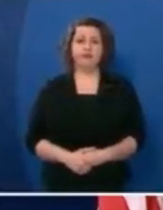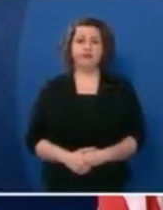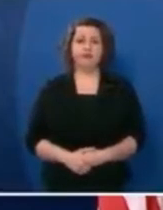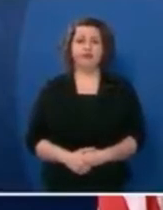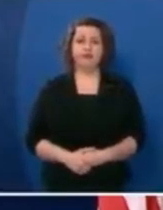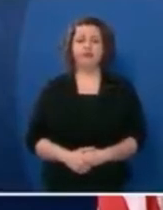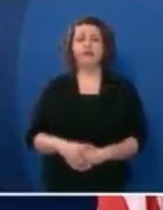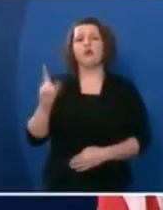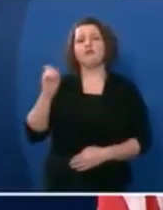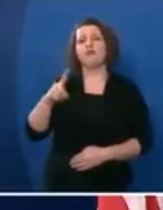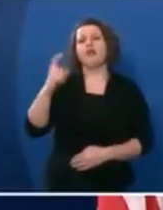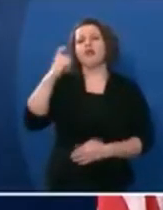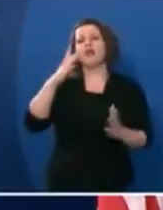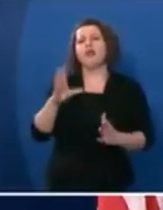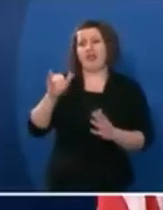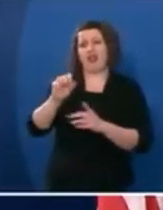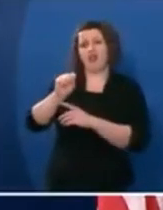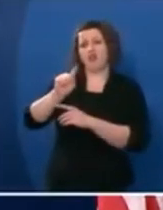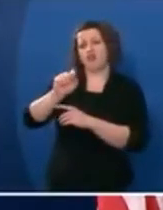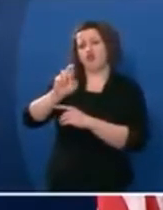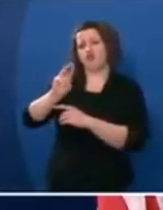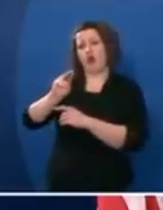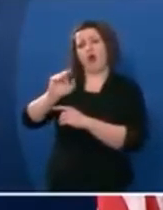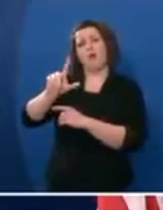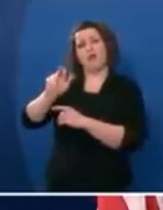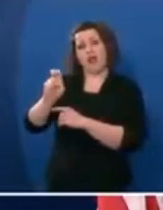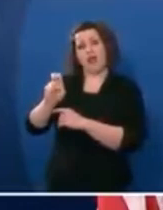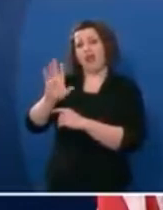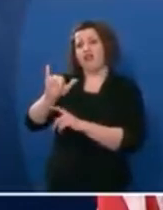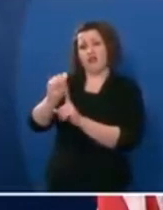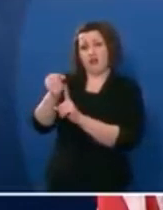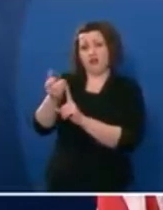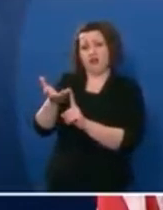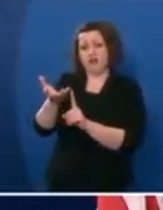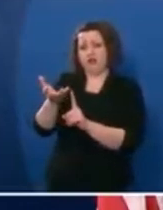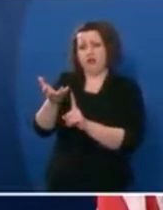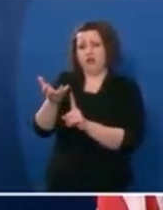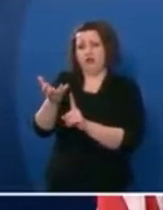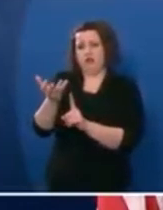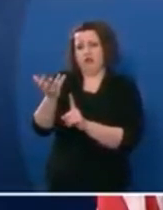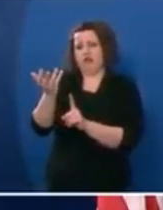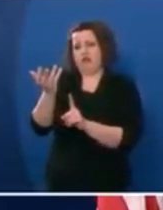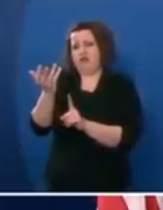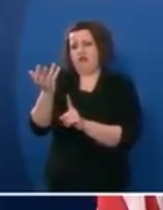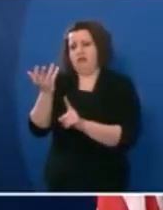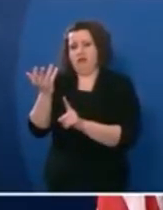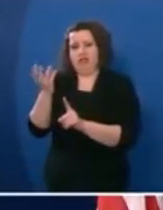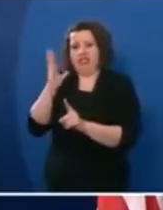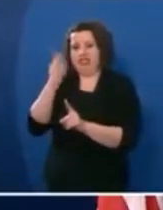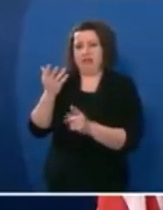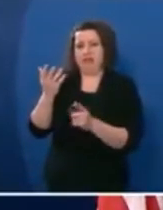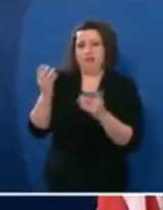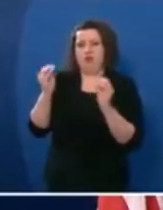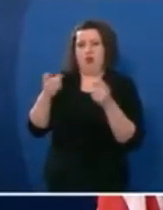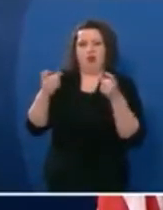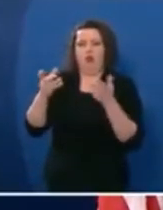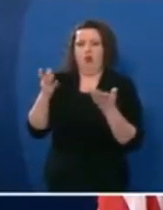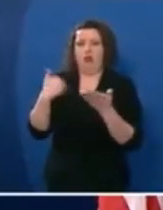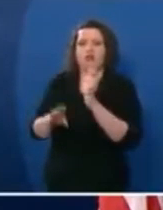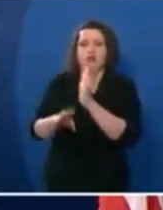So, Governor, the situation in Storm Lake appears to be, I don't know if you could call it out of control, but it's certainly a huge spike